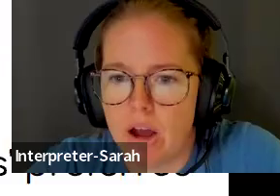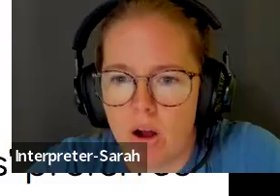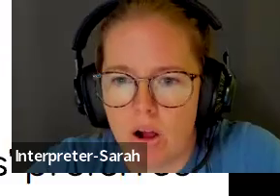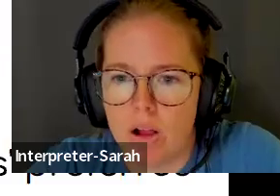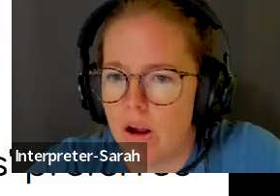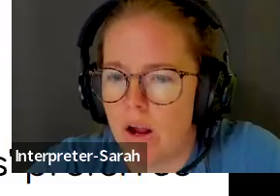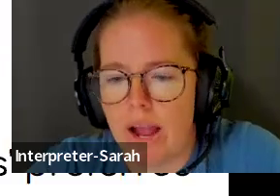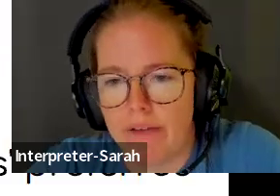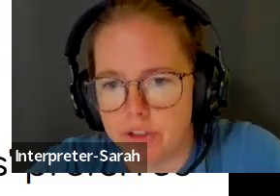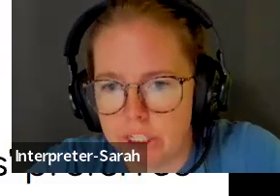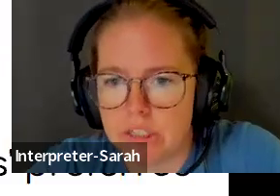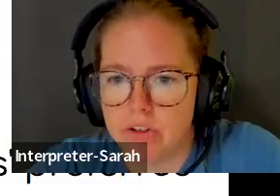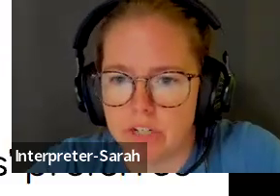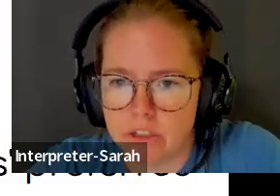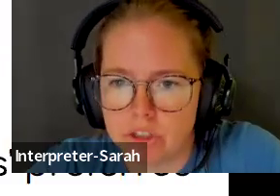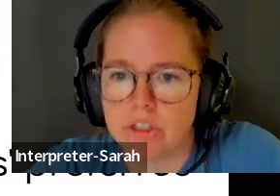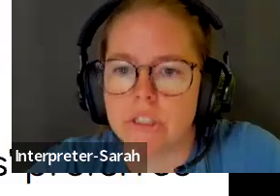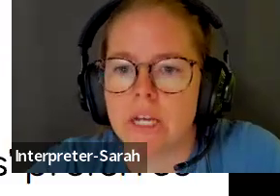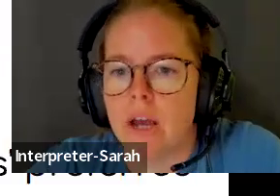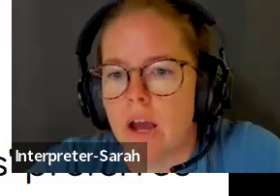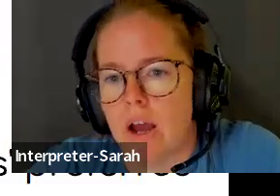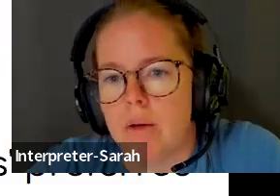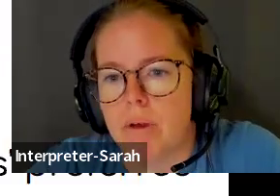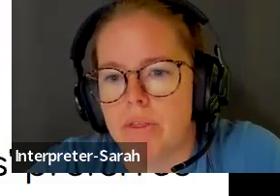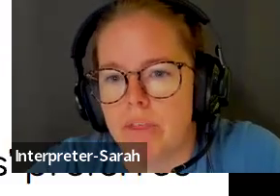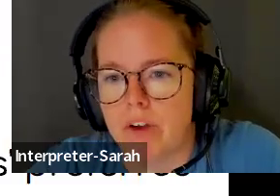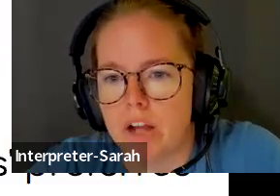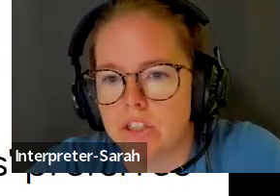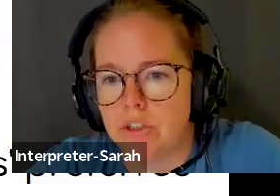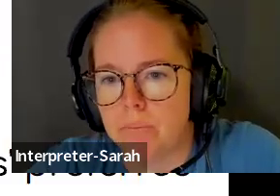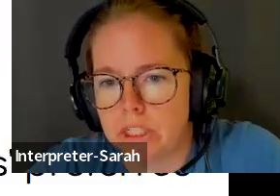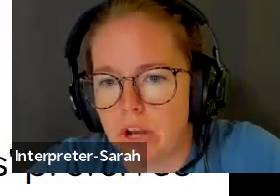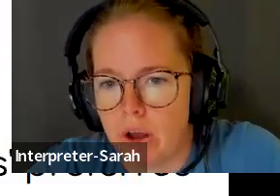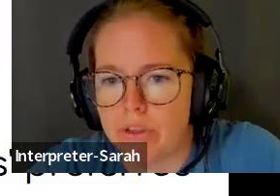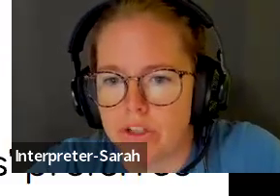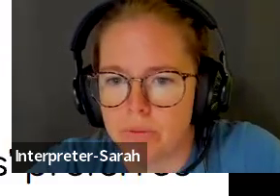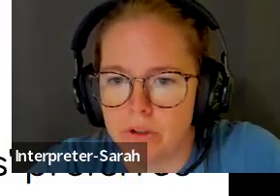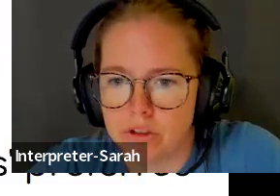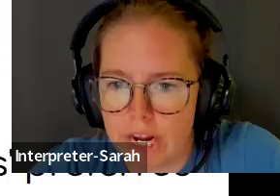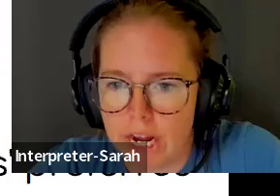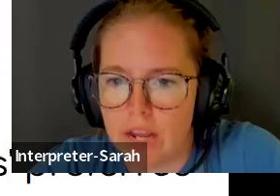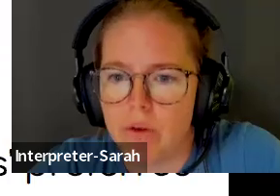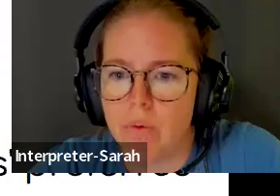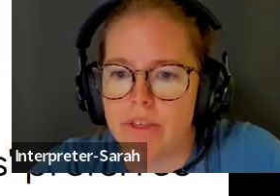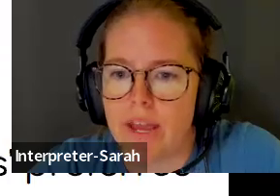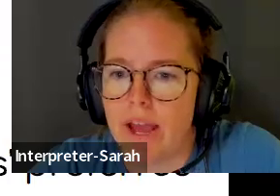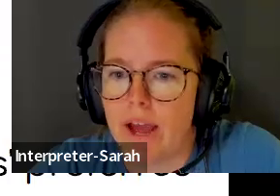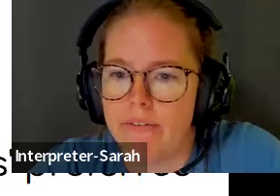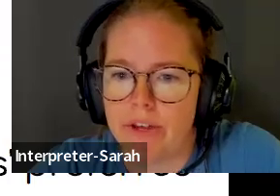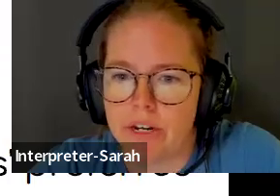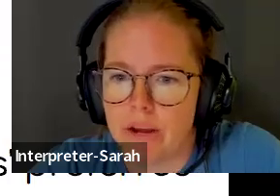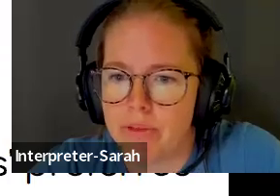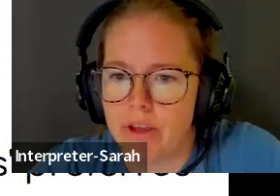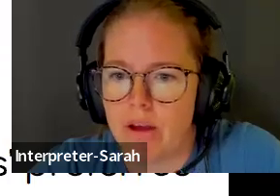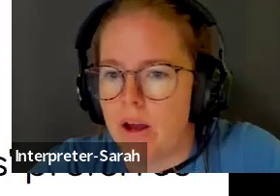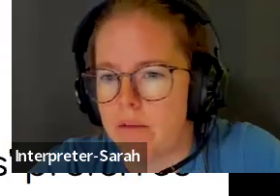and they all have degrees and credentials. They've gone to mental health interpreter training where they